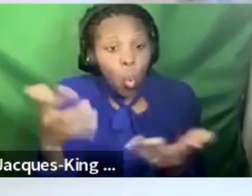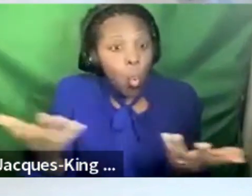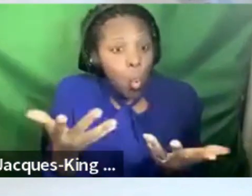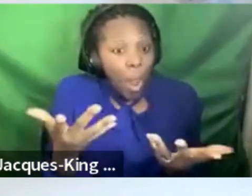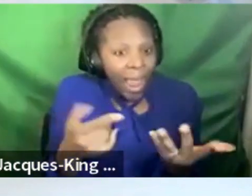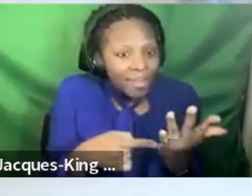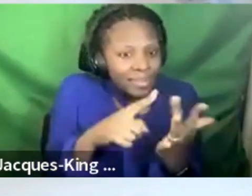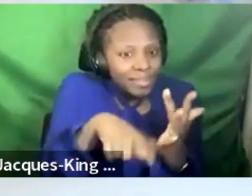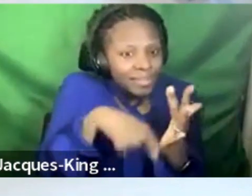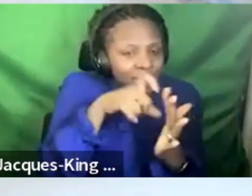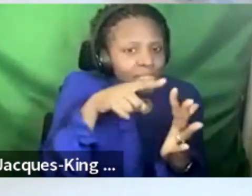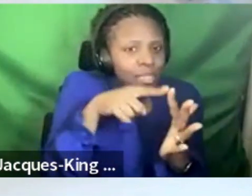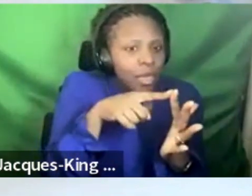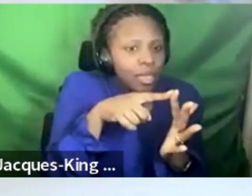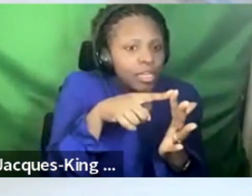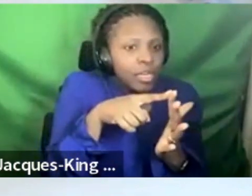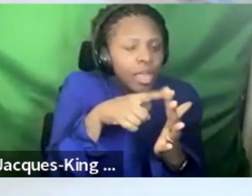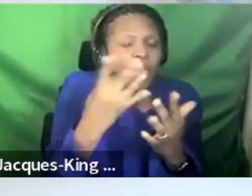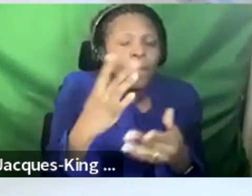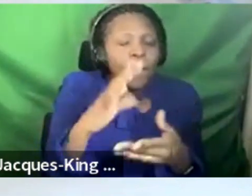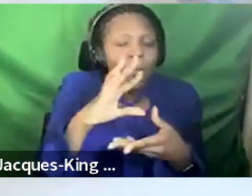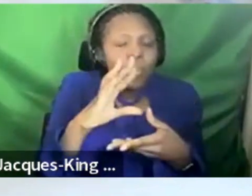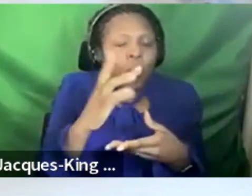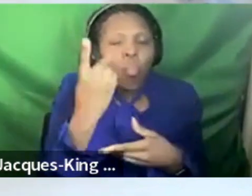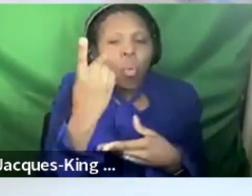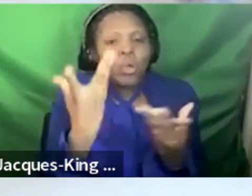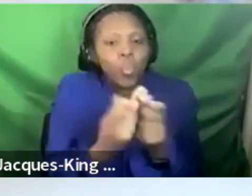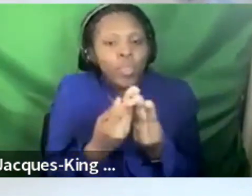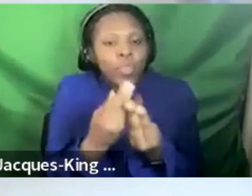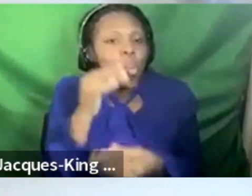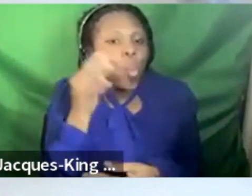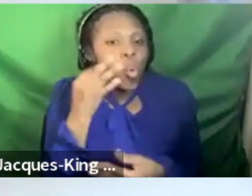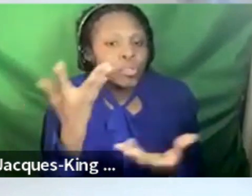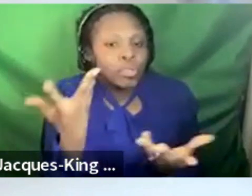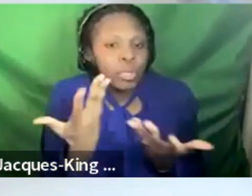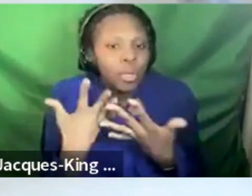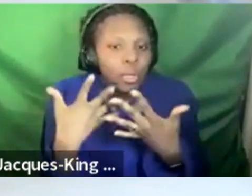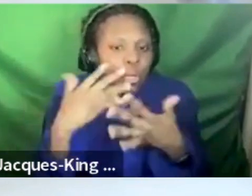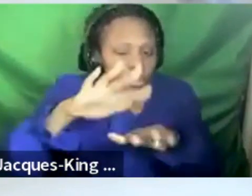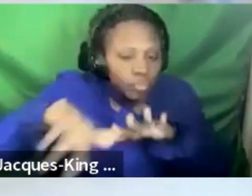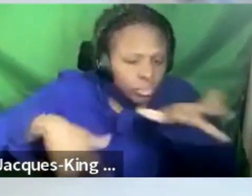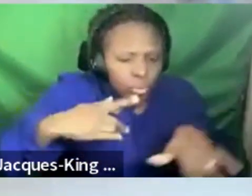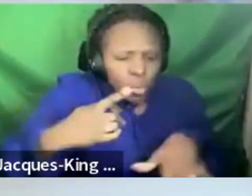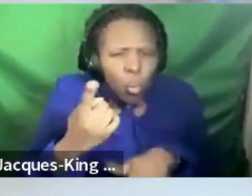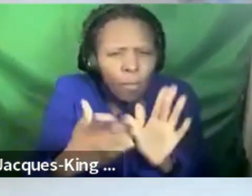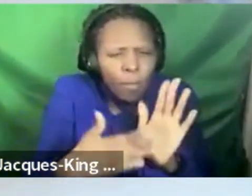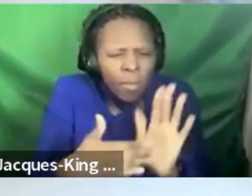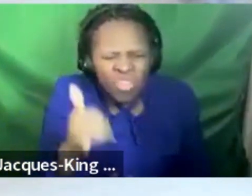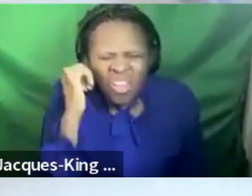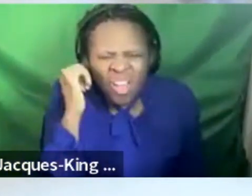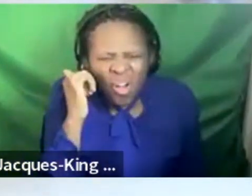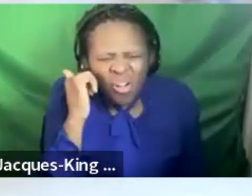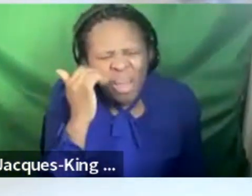way you have to go, which way is the tide going, and then make yourself one with the water. You know, there's this famous story of the guy a month